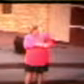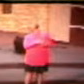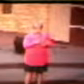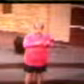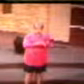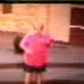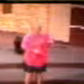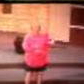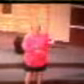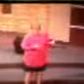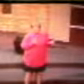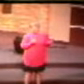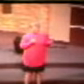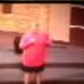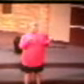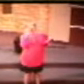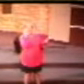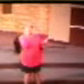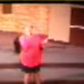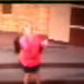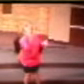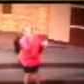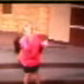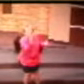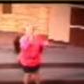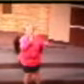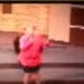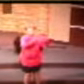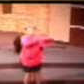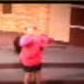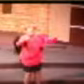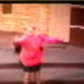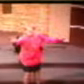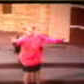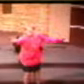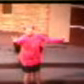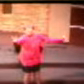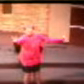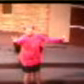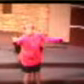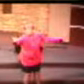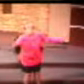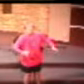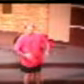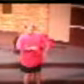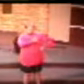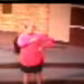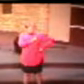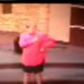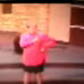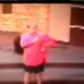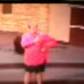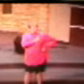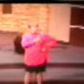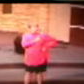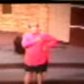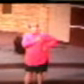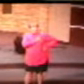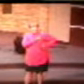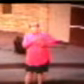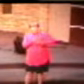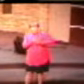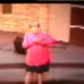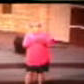fences and razor wire and guards with skin color different than mine, with machine